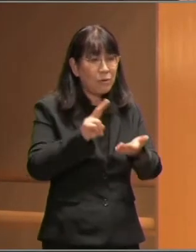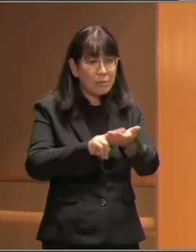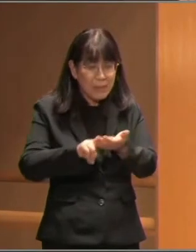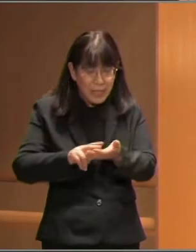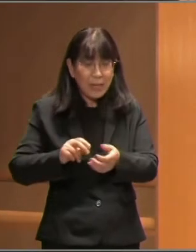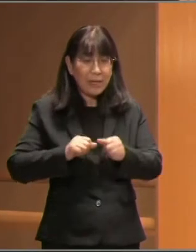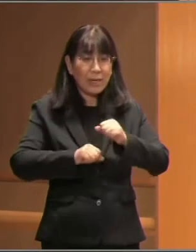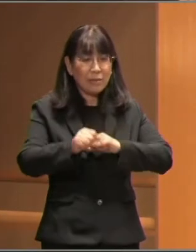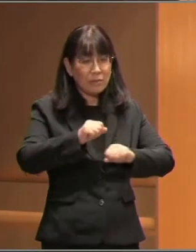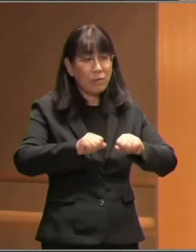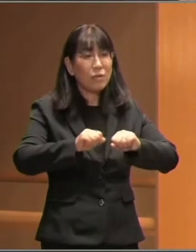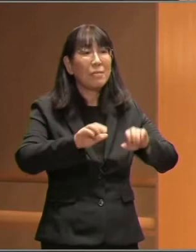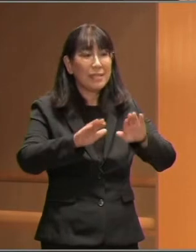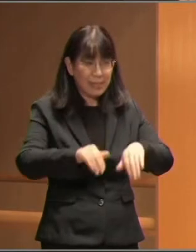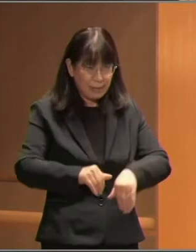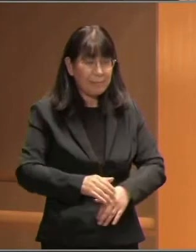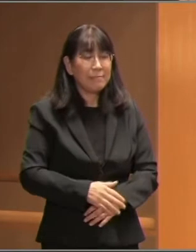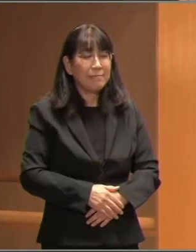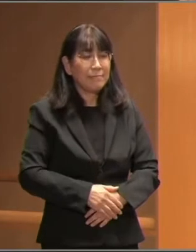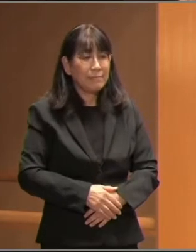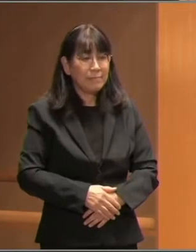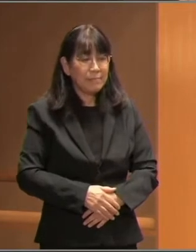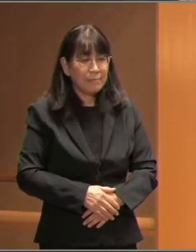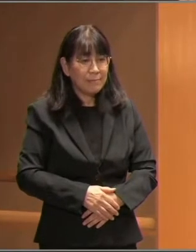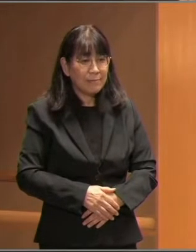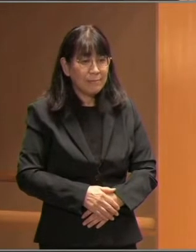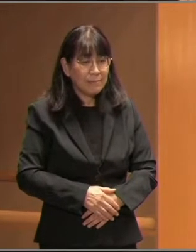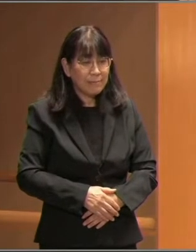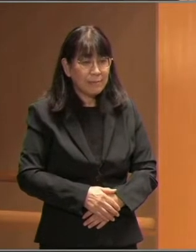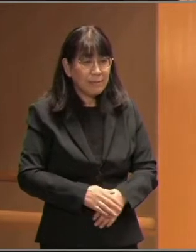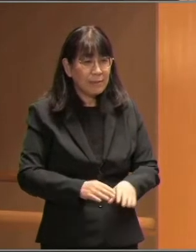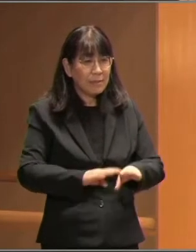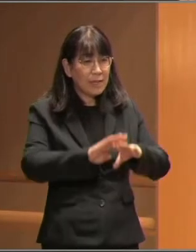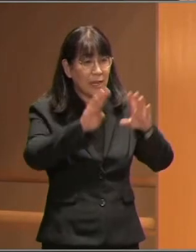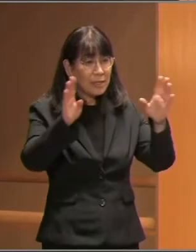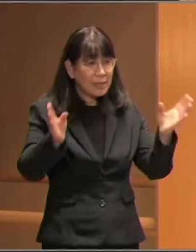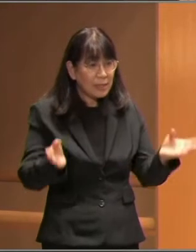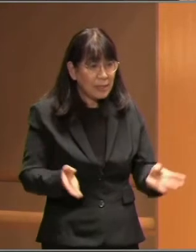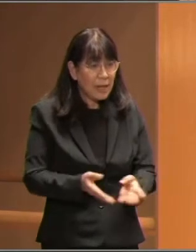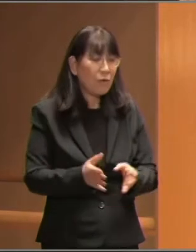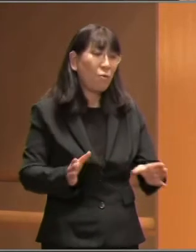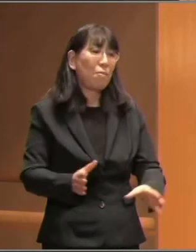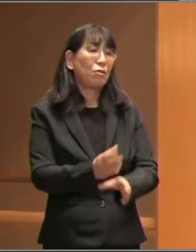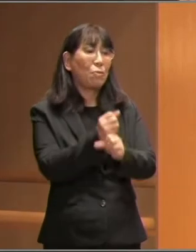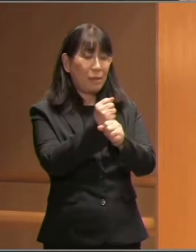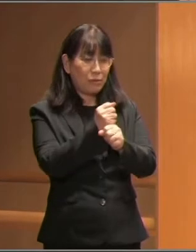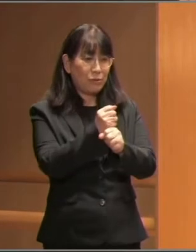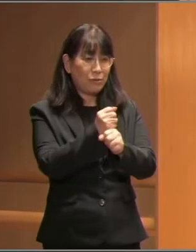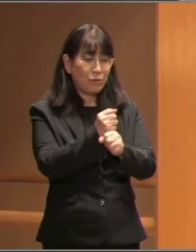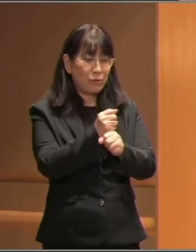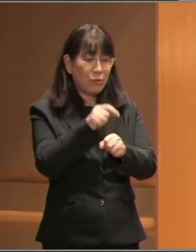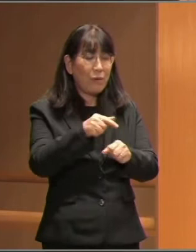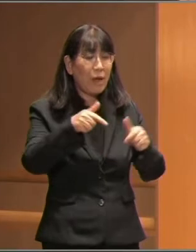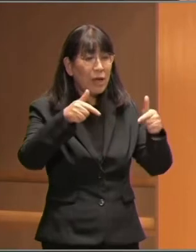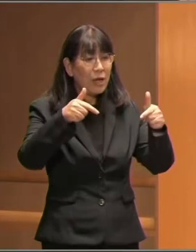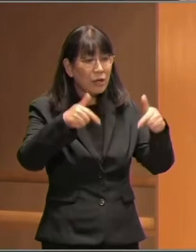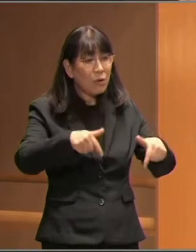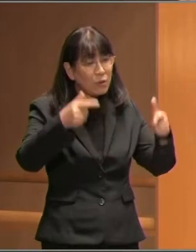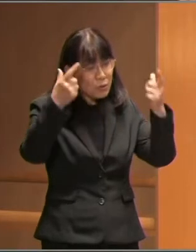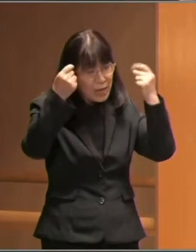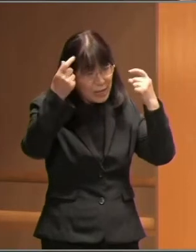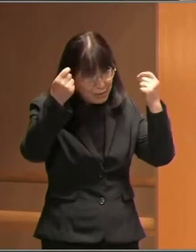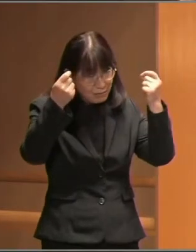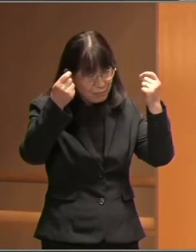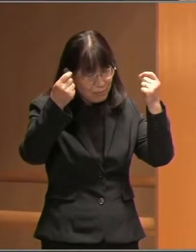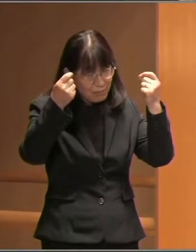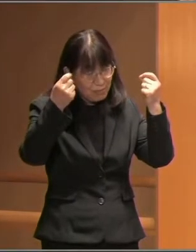And also, we are sharing the roles and divisions in our activities. And Kyoto University takes